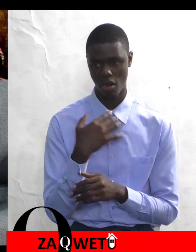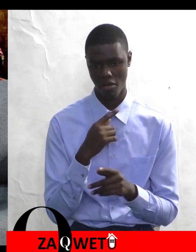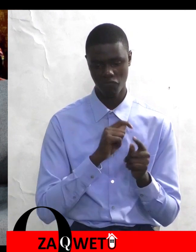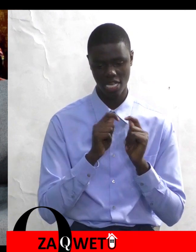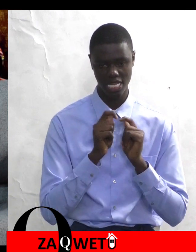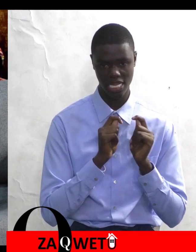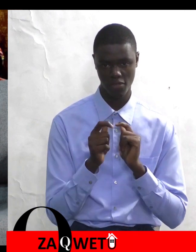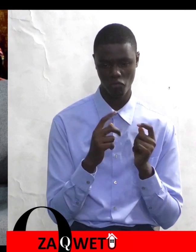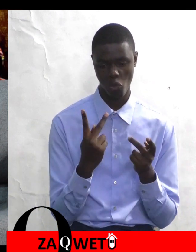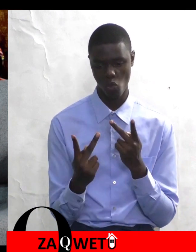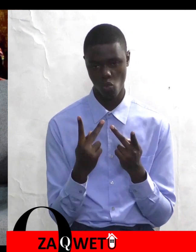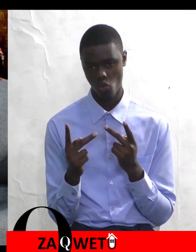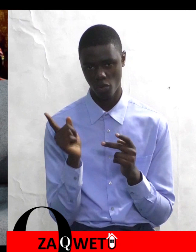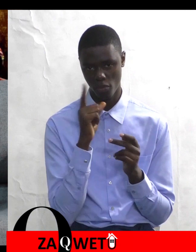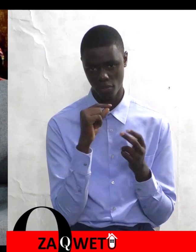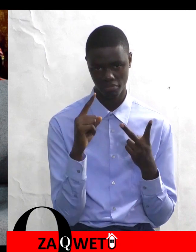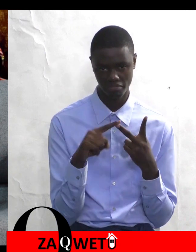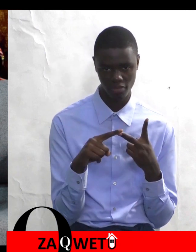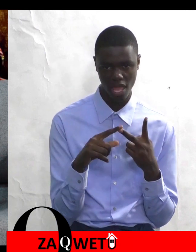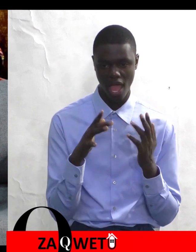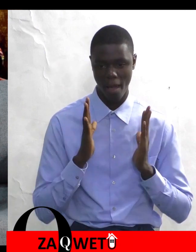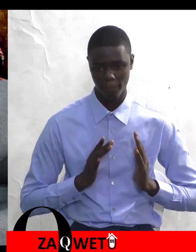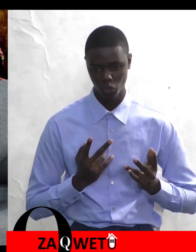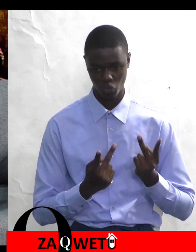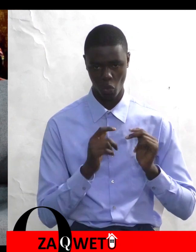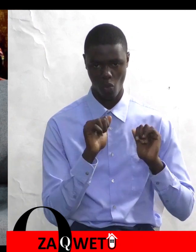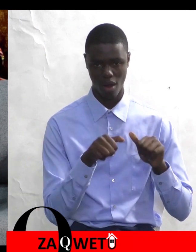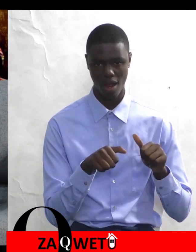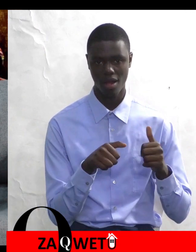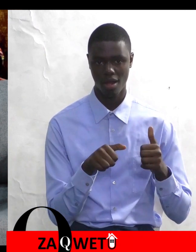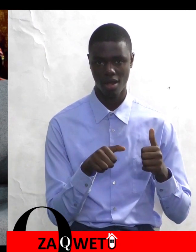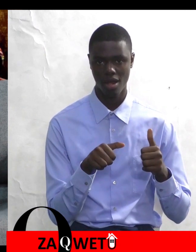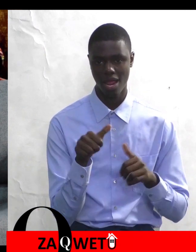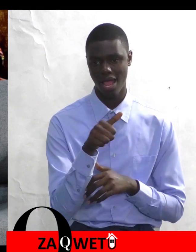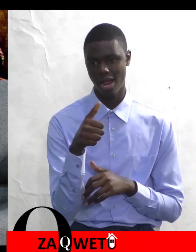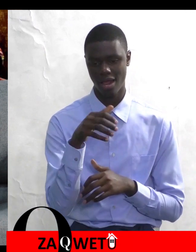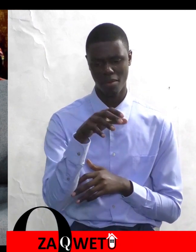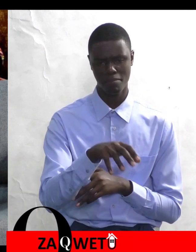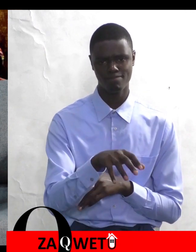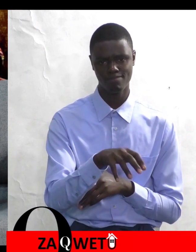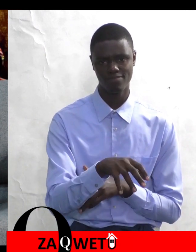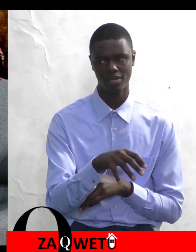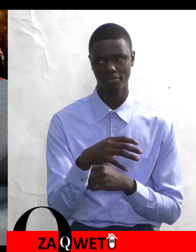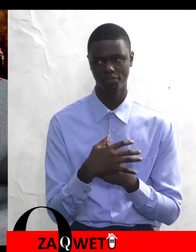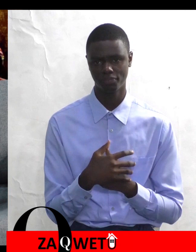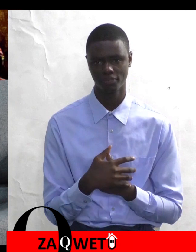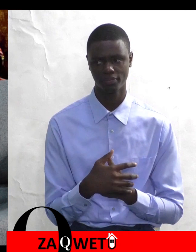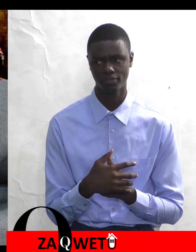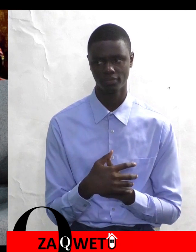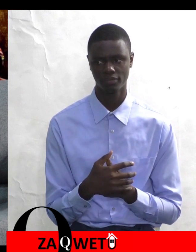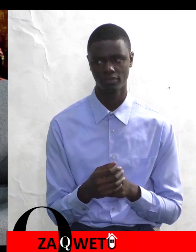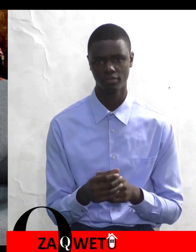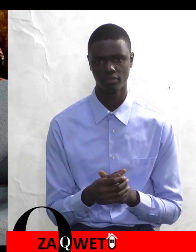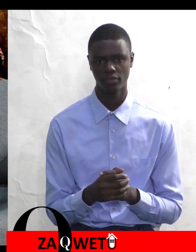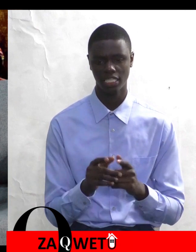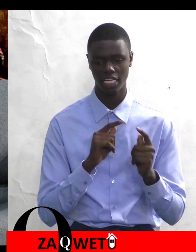and I've seen you have interviewed cooks, a person who can cook, who is a short